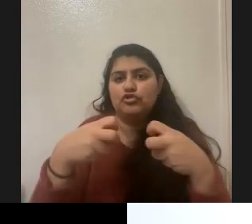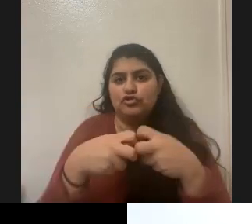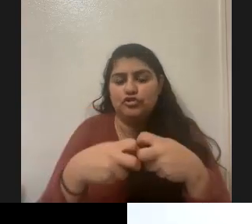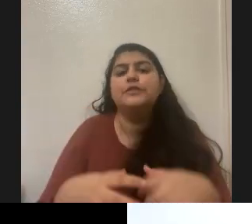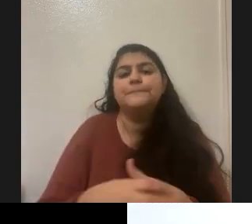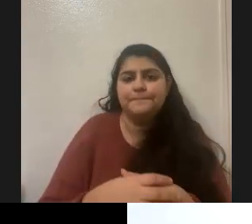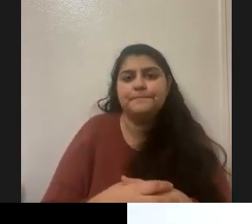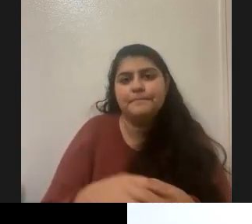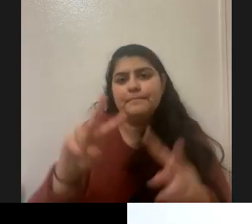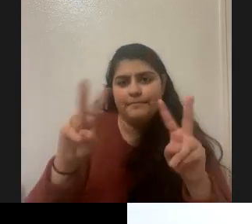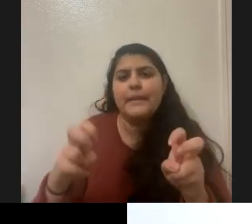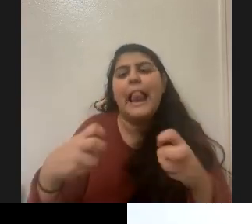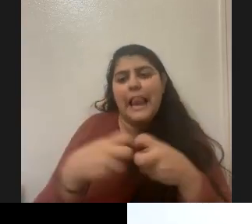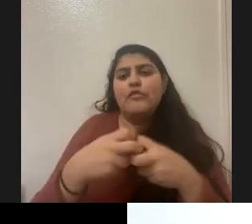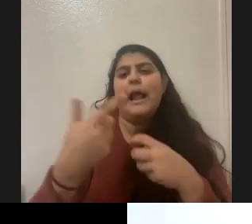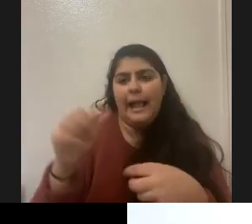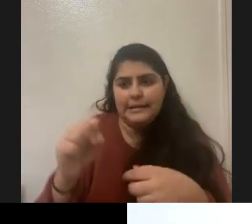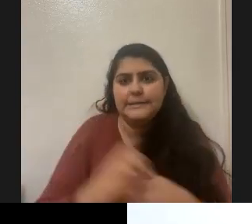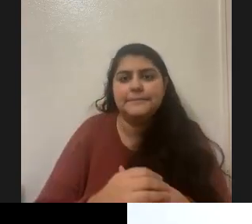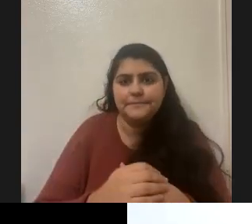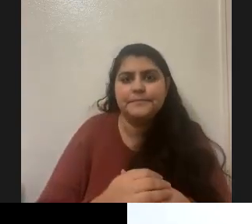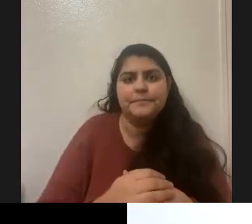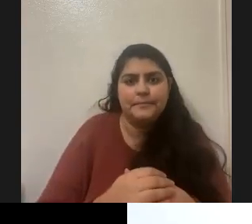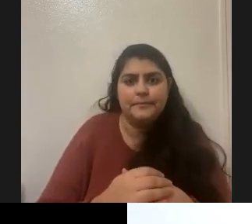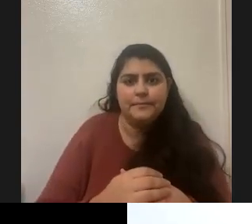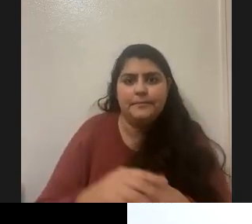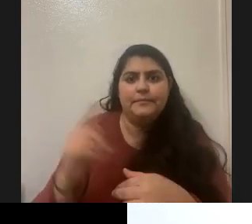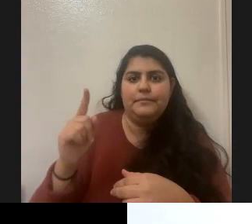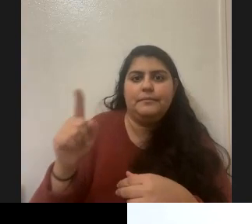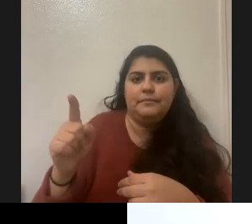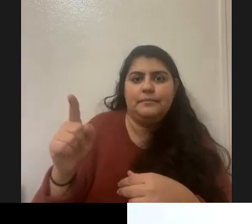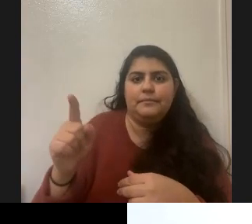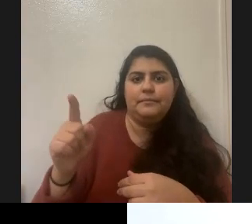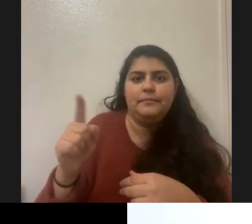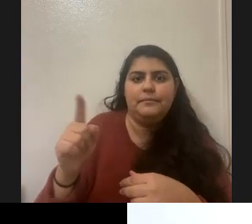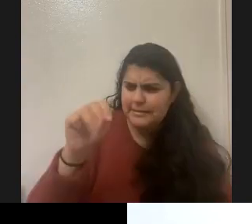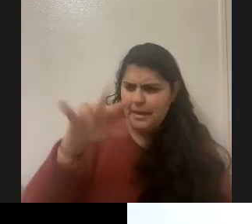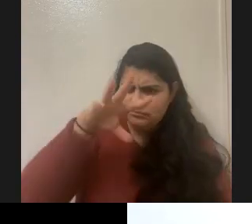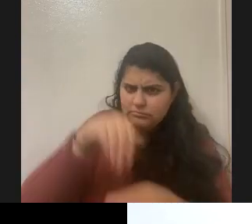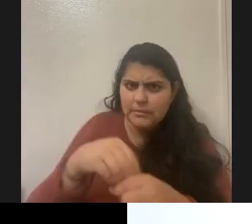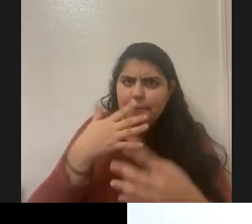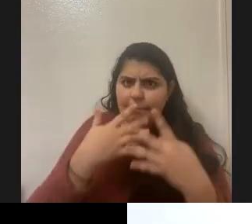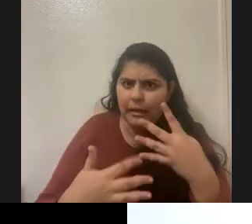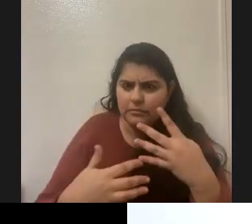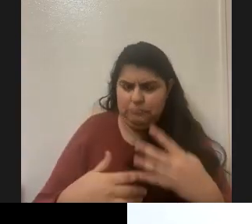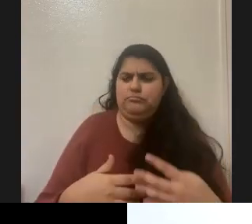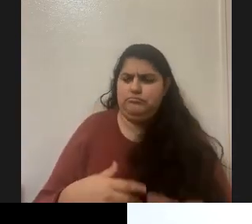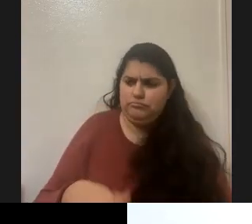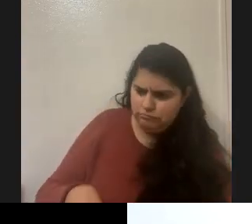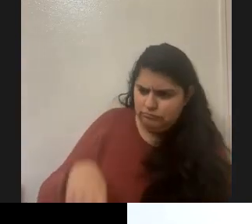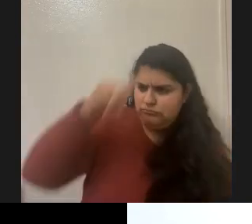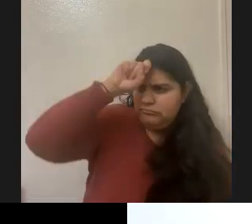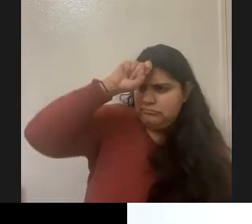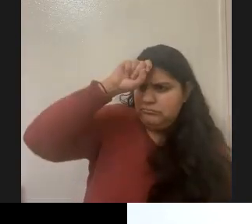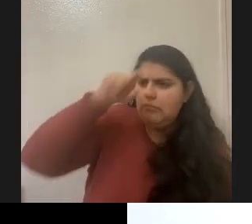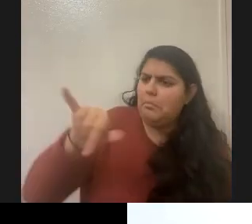kind of, he called it that. And then he saw plasmas in blood and he thought, whoa, that's a really good